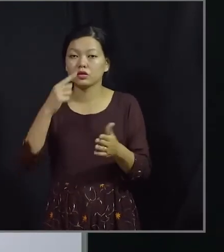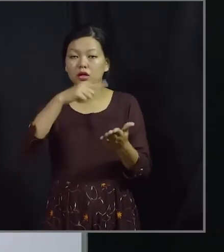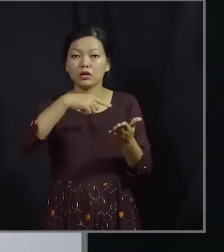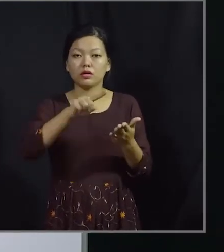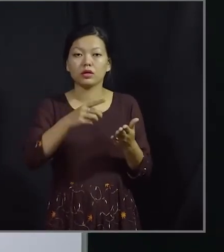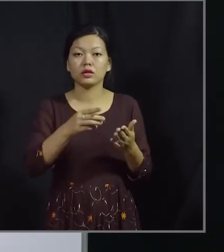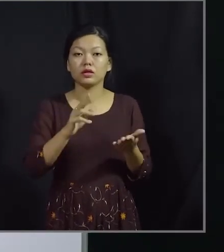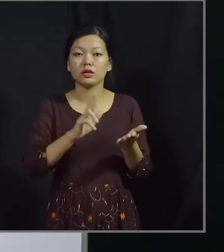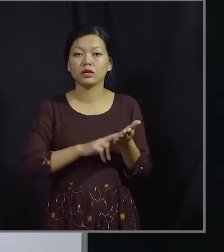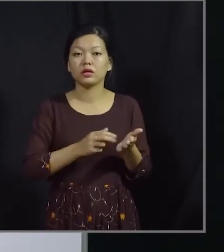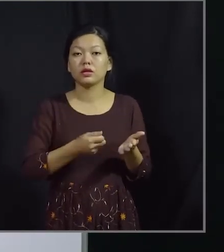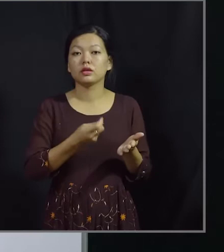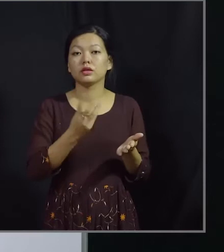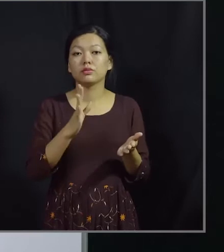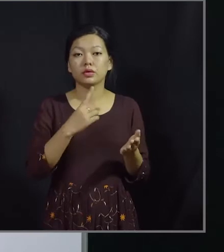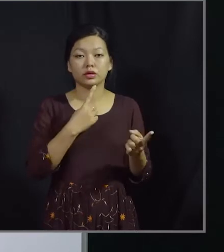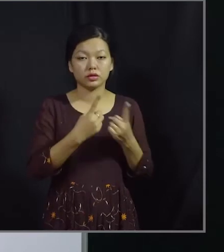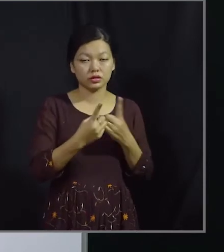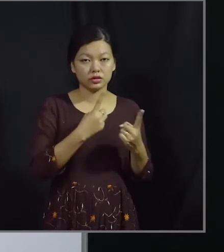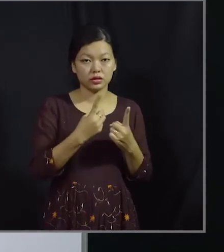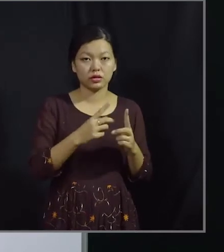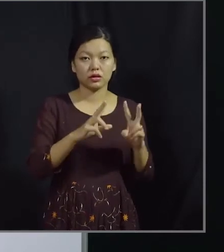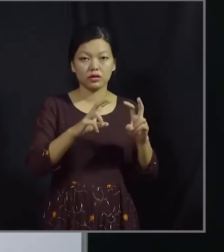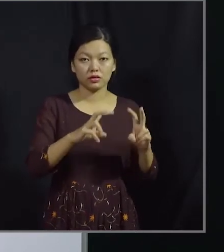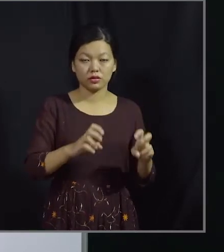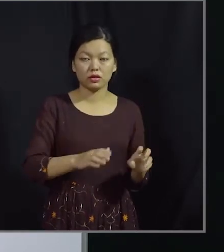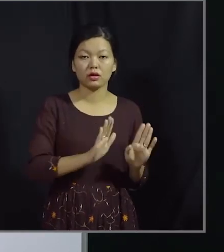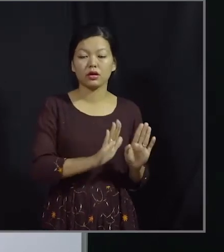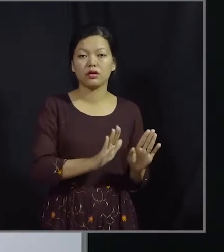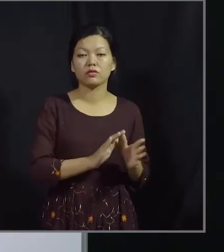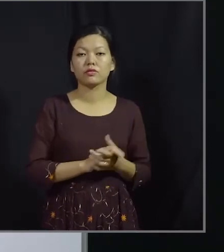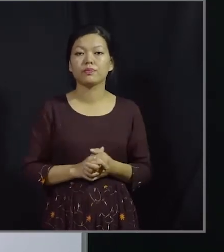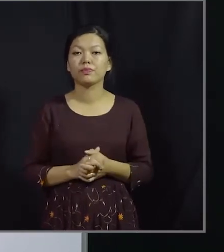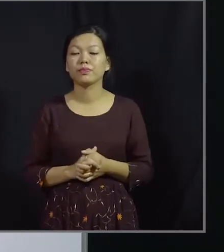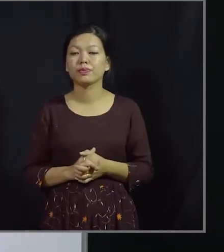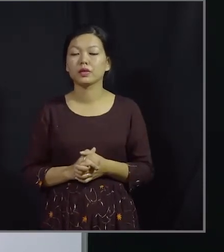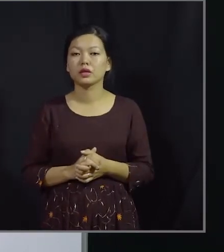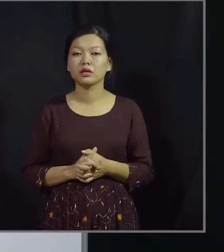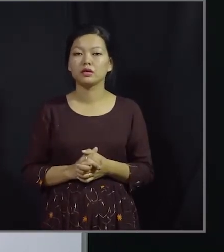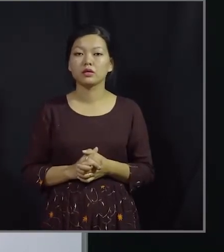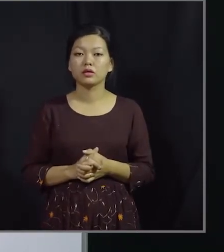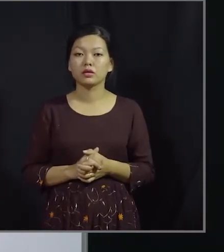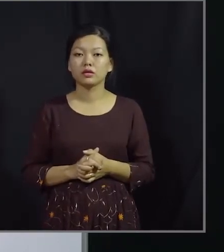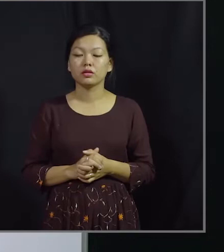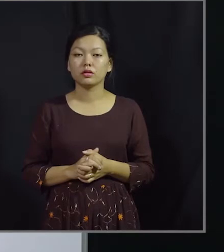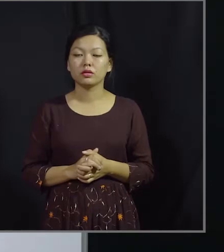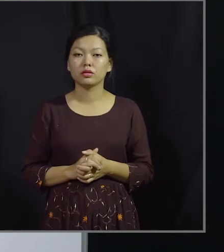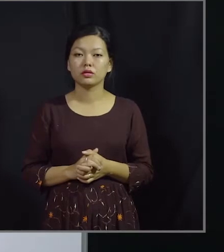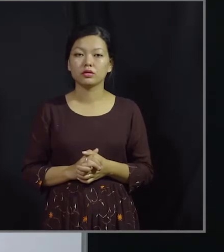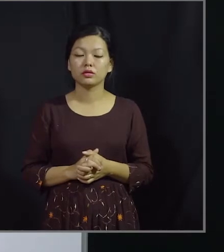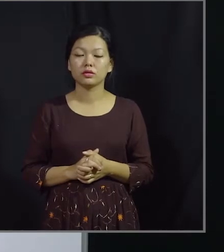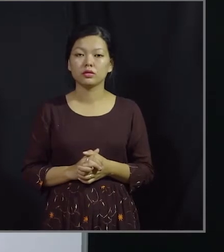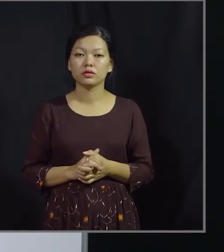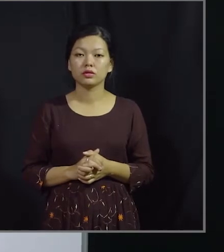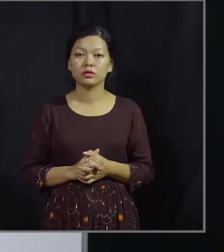partnership account to be distributed among the partners of the company. I mean the partners.